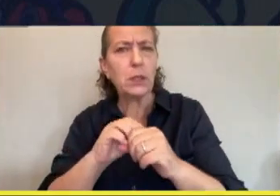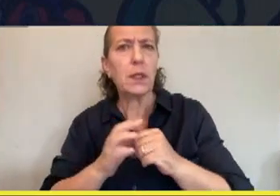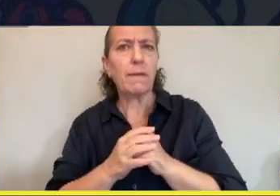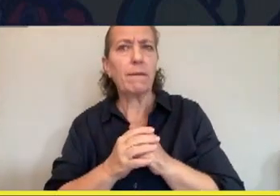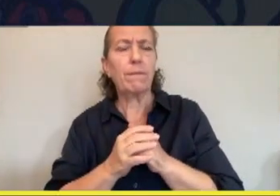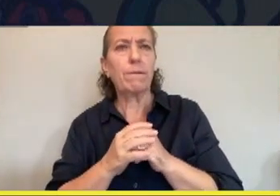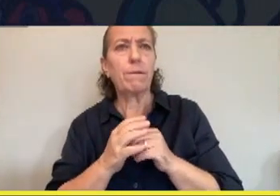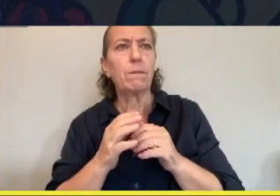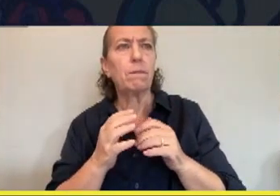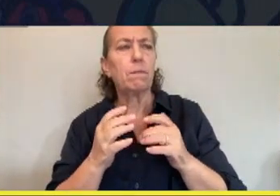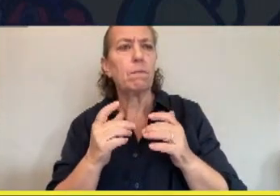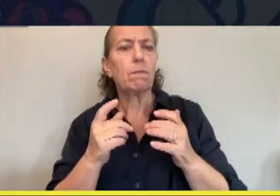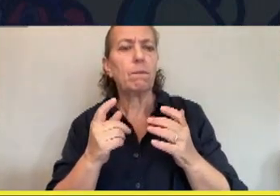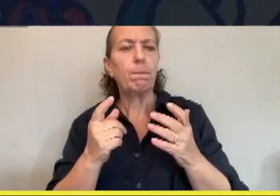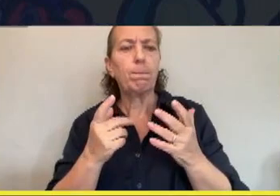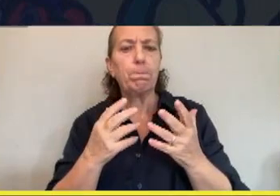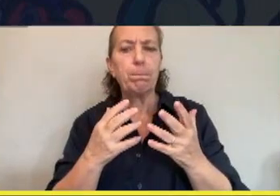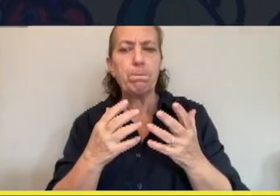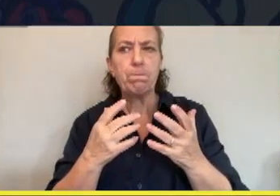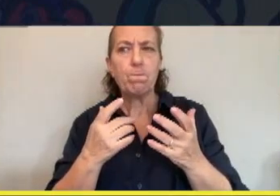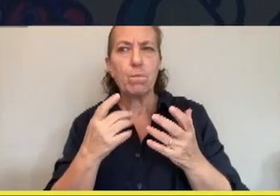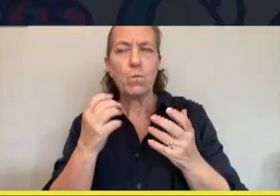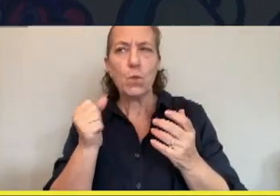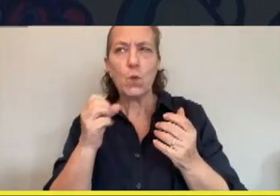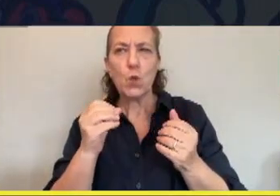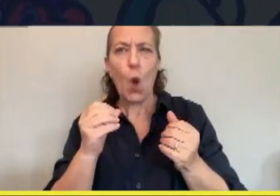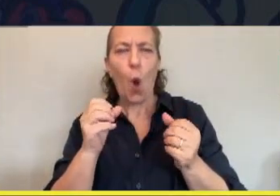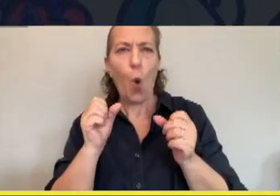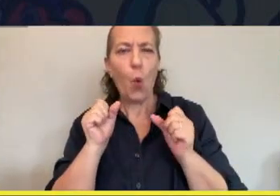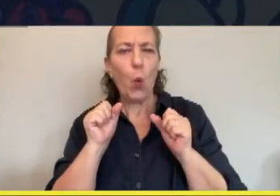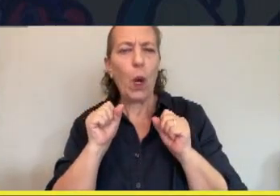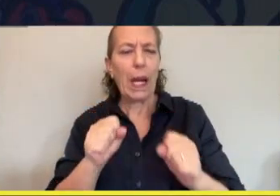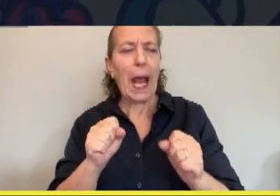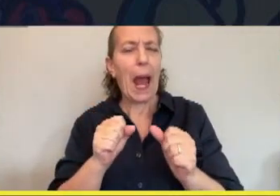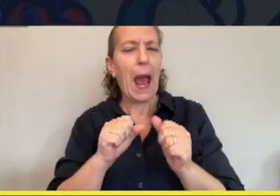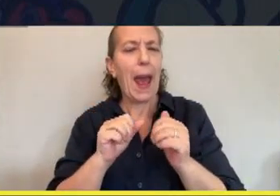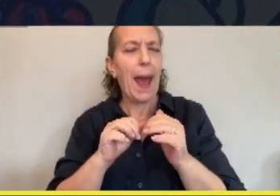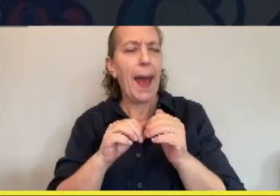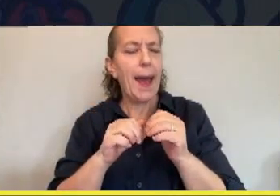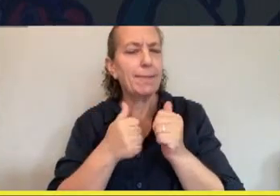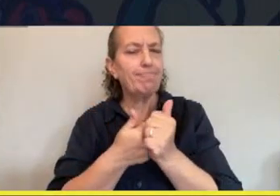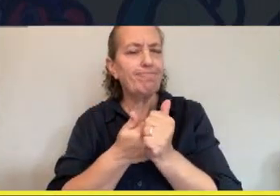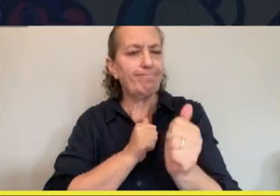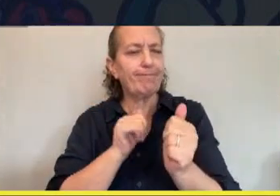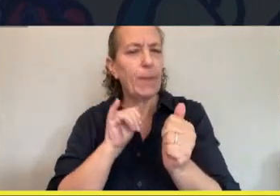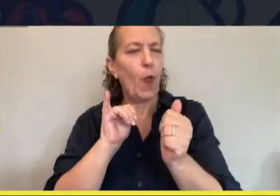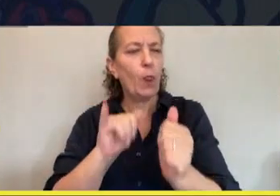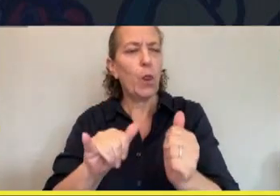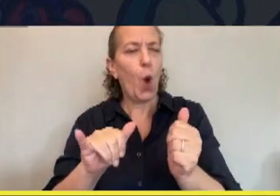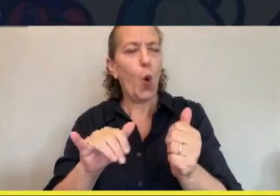these subcategories or generalities or generalizations people might make